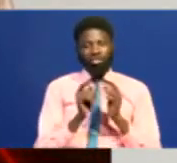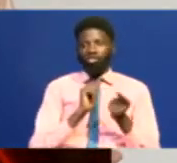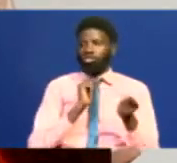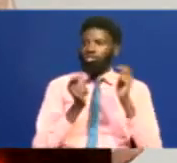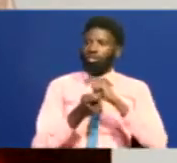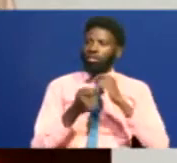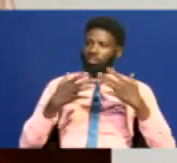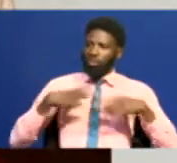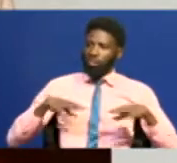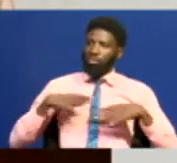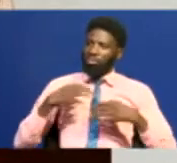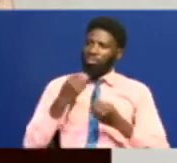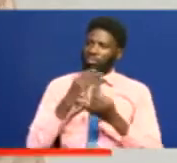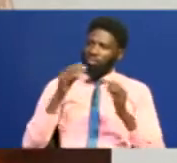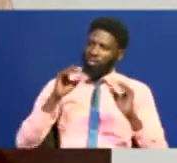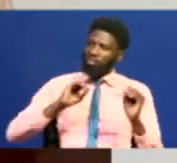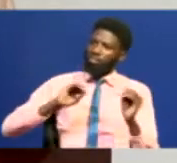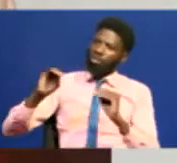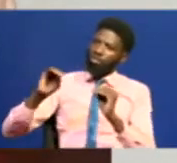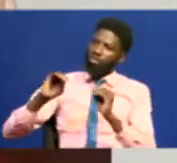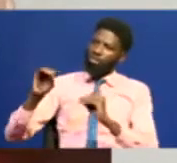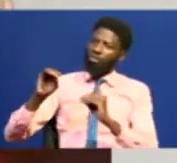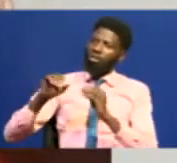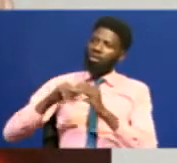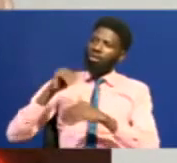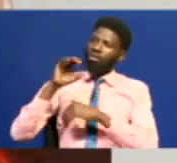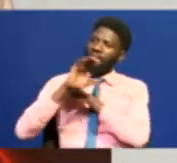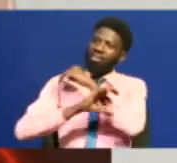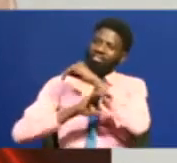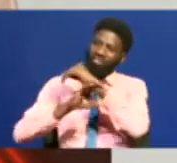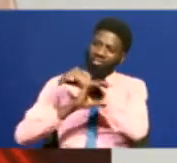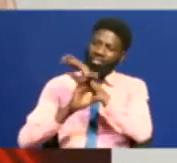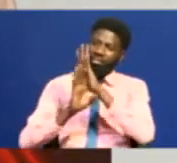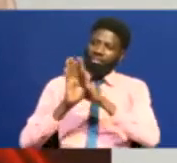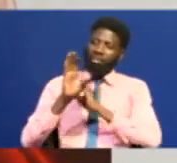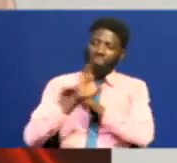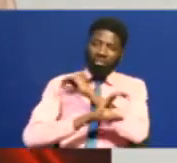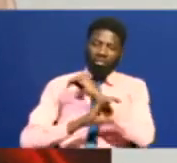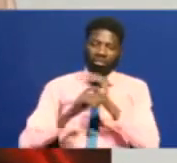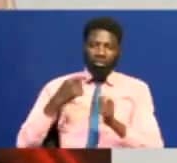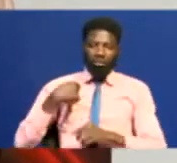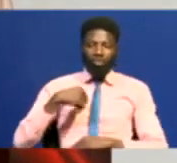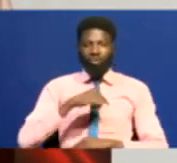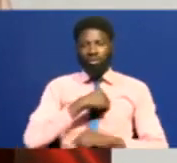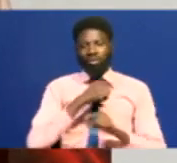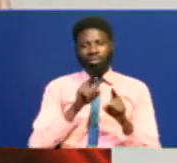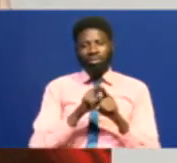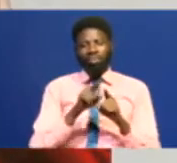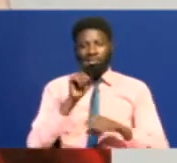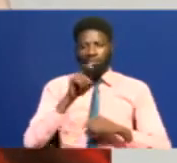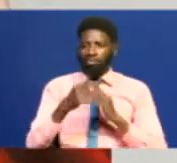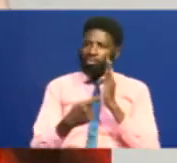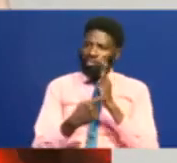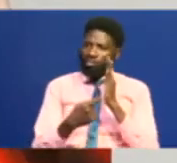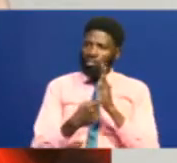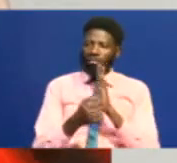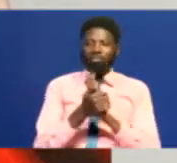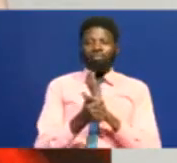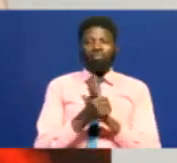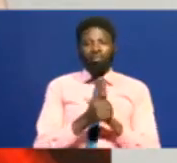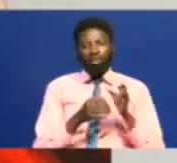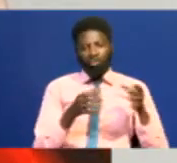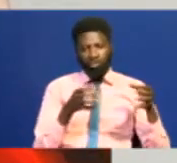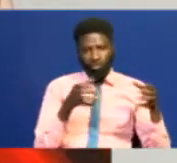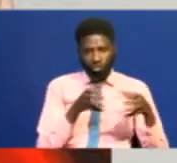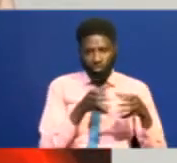people are moving, you know, to greener pastures in, you know, countries in the first world. Yes. We also have, you know, we're fighting for tech talent between, you know, startups and